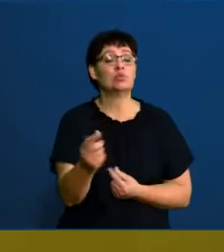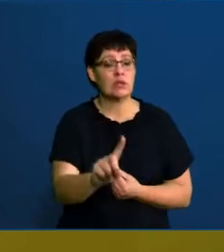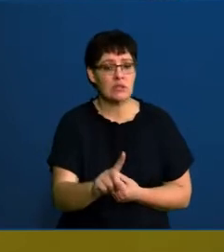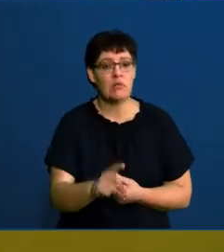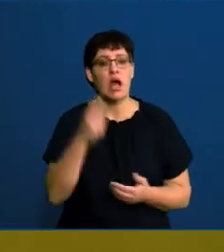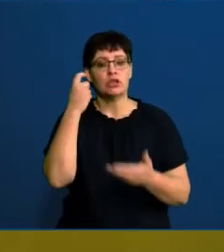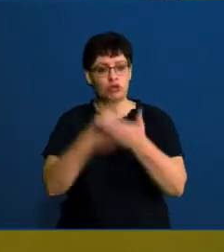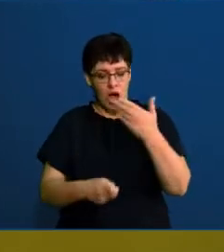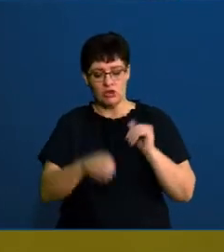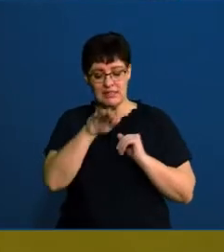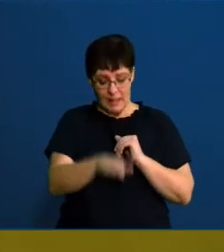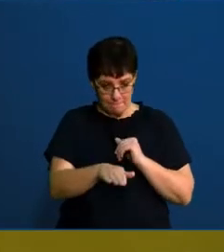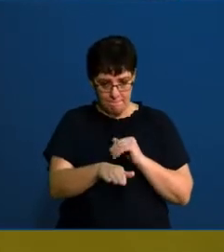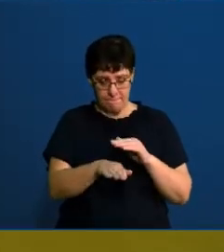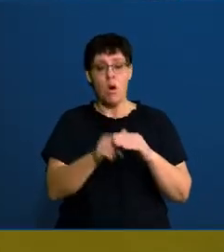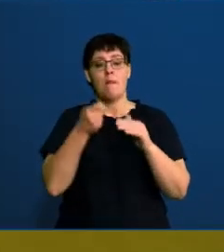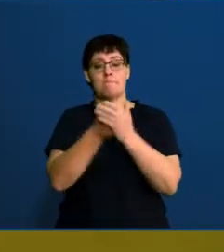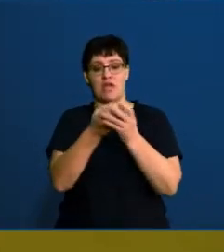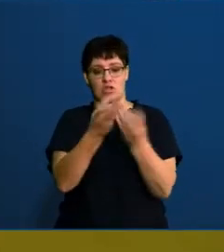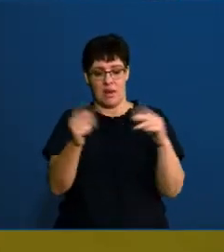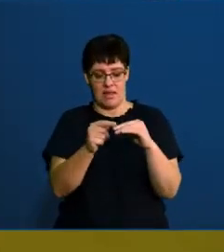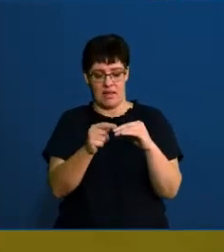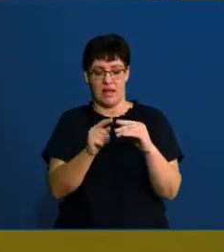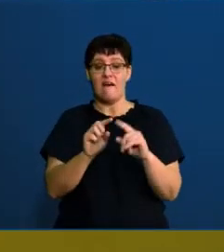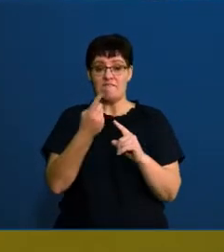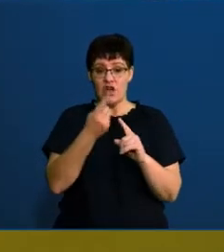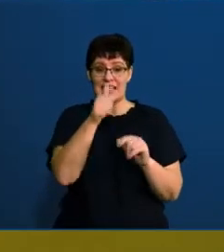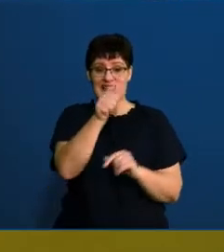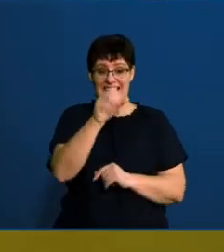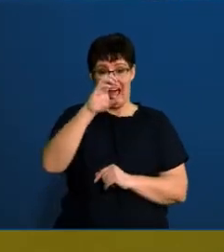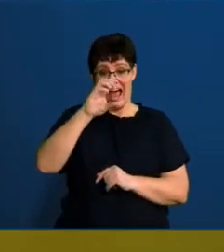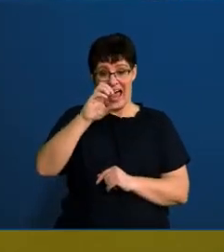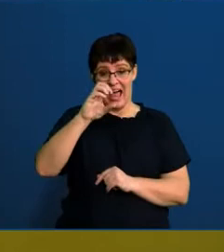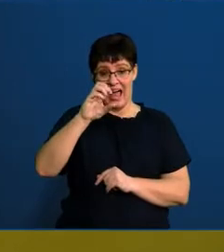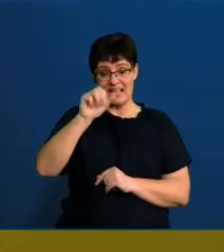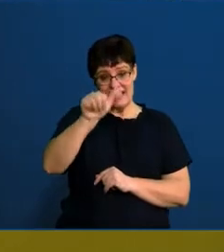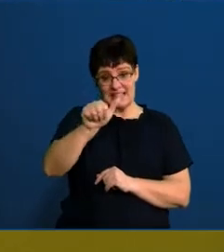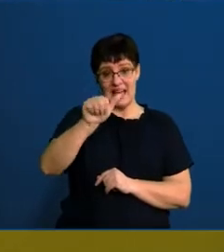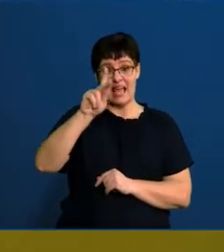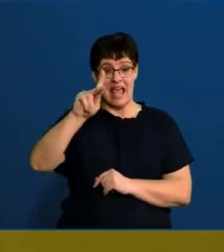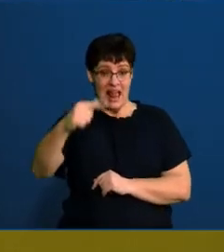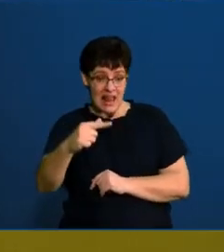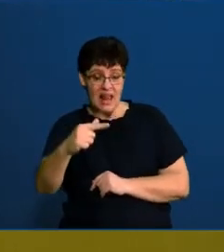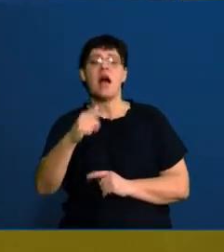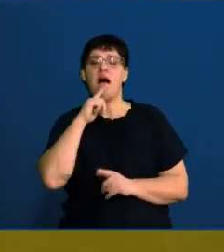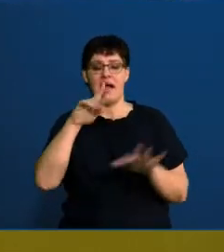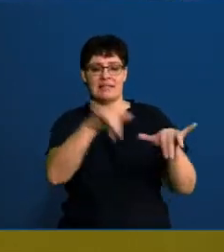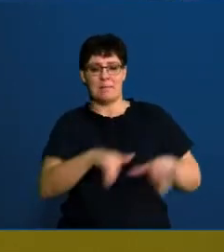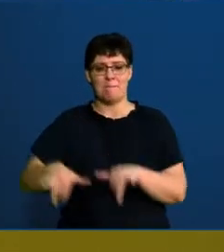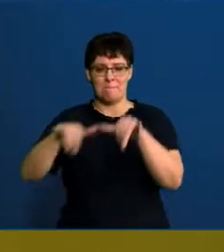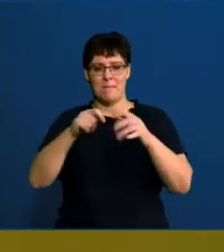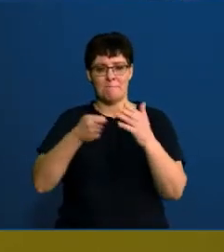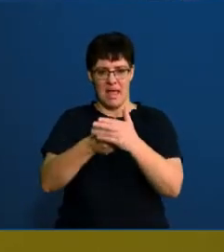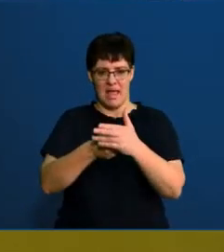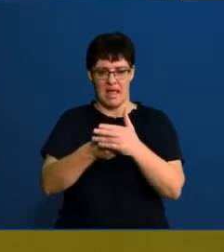you in steps. So all of us, for our first 6 kilolitres of water, pay the same amount. Then if somebody doesn't